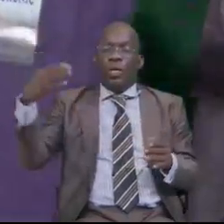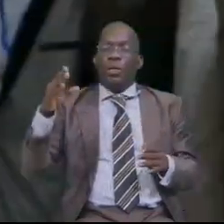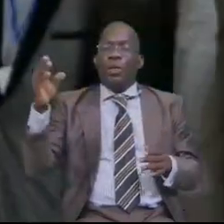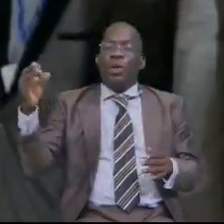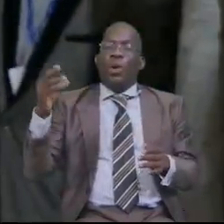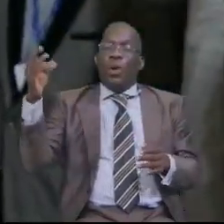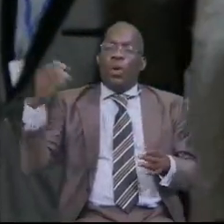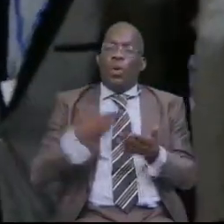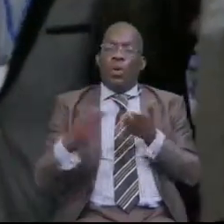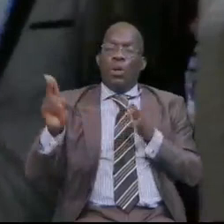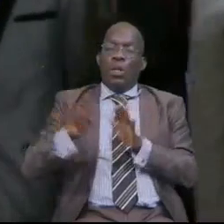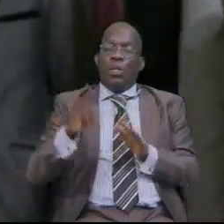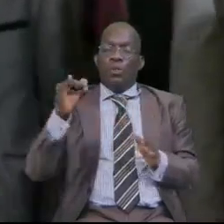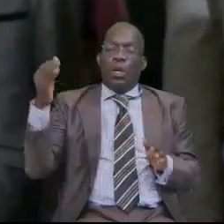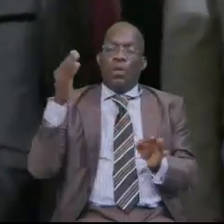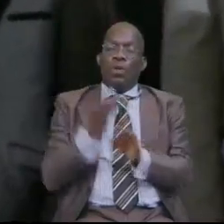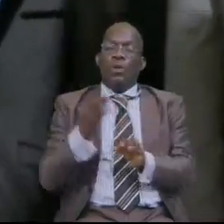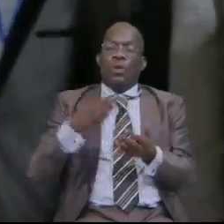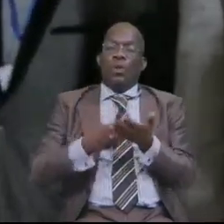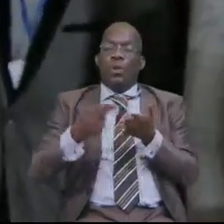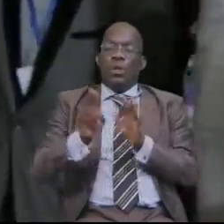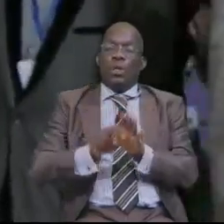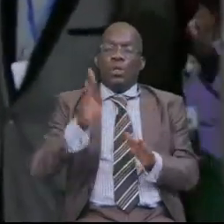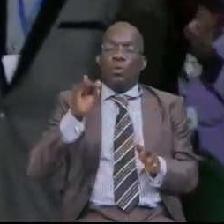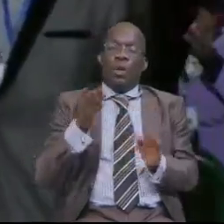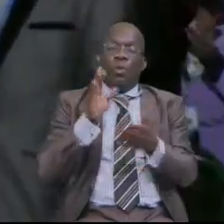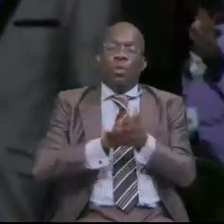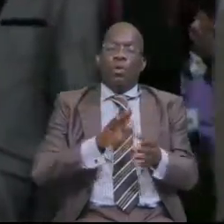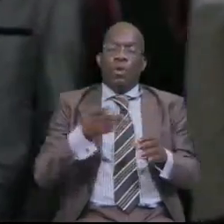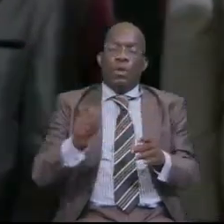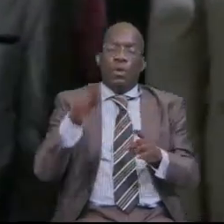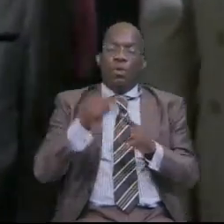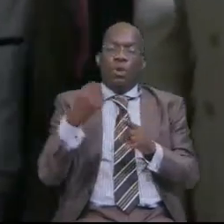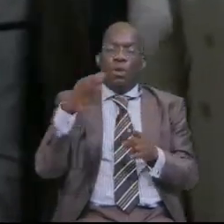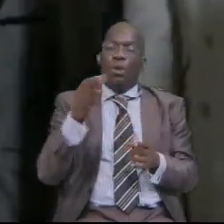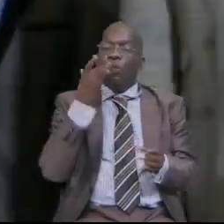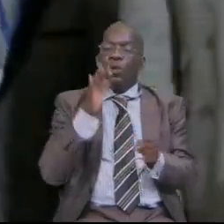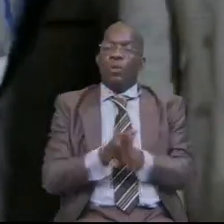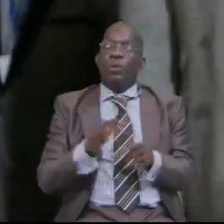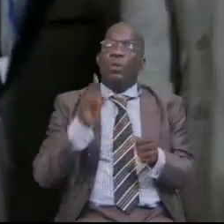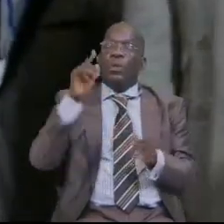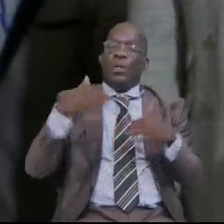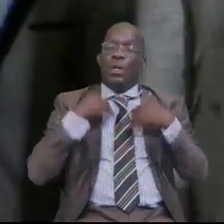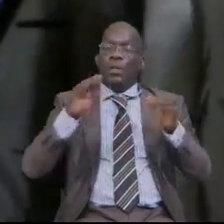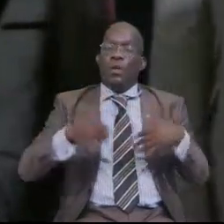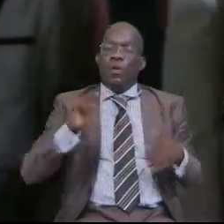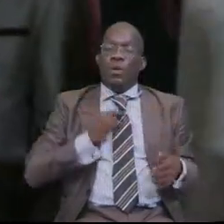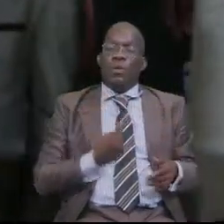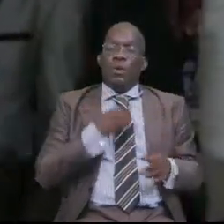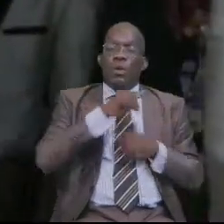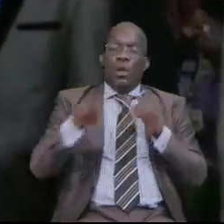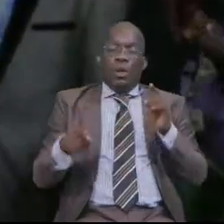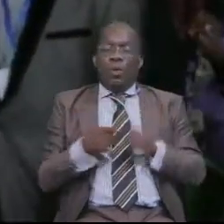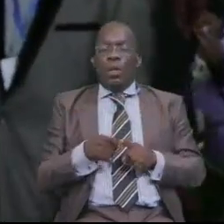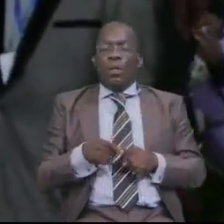by believing the word of promise that he has given us. And when our people are righteous